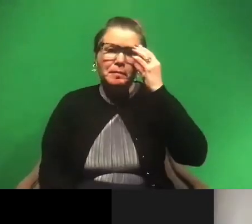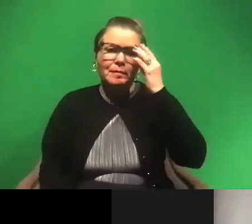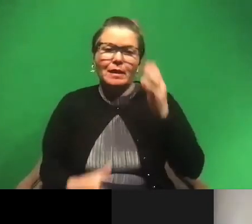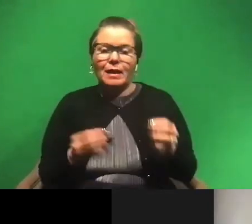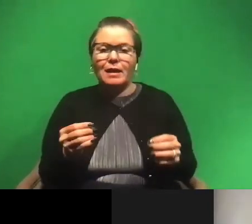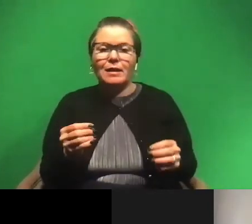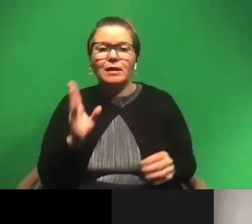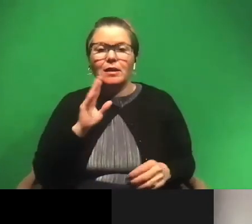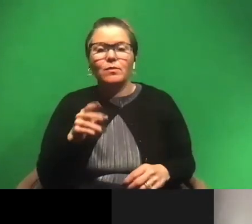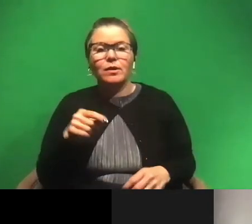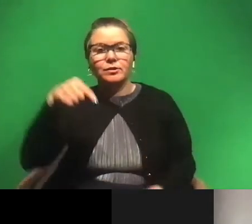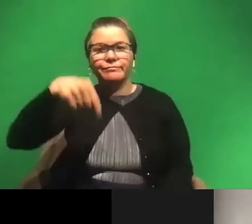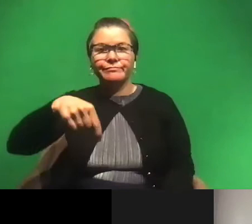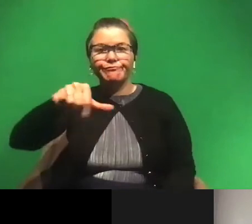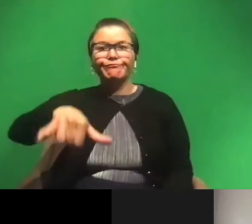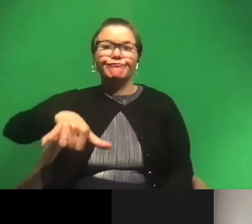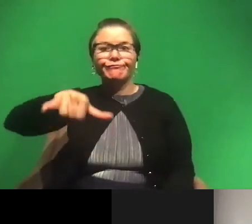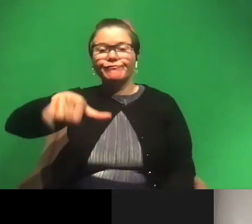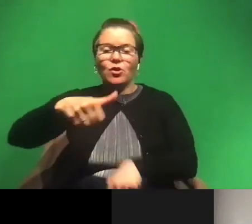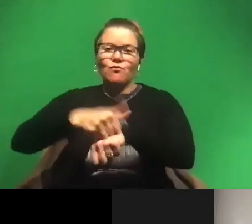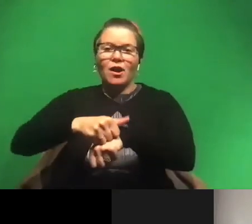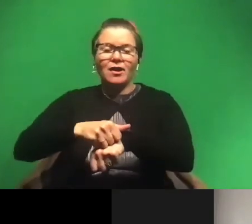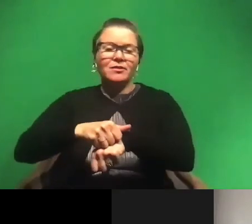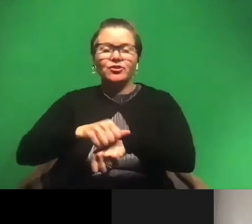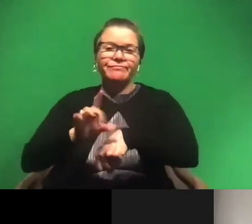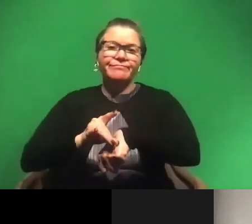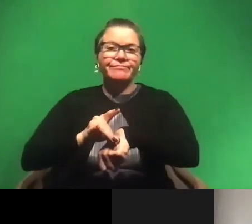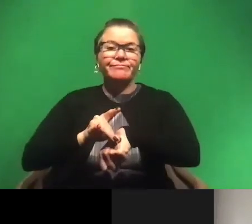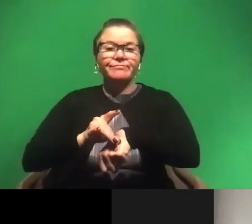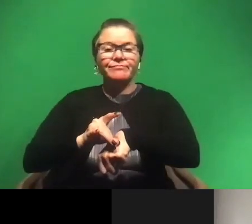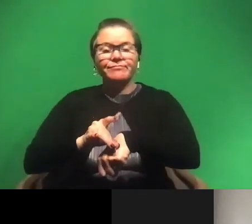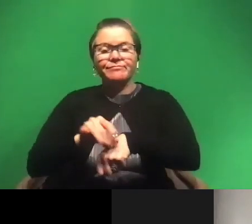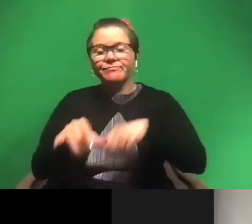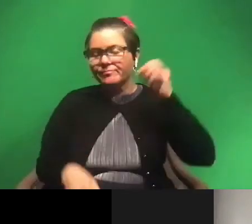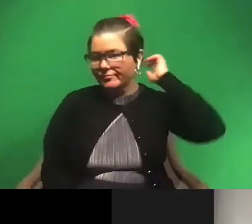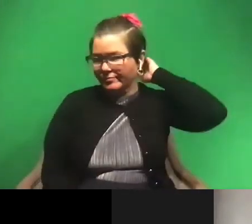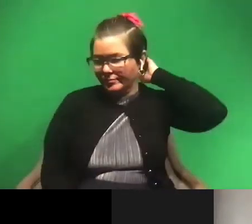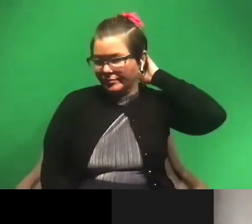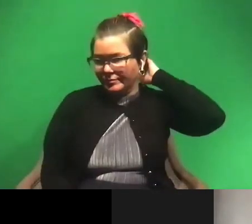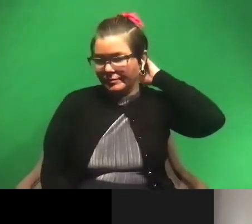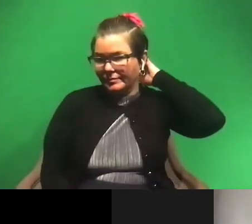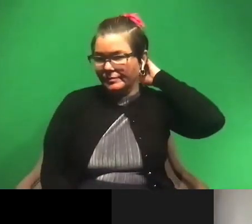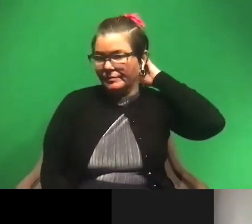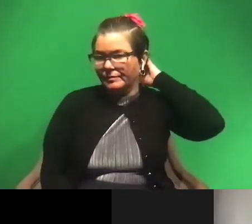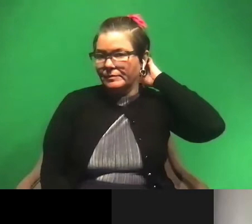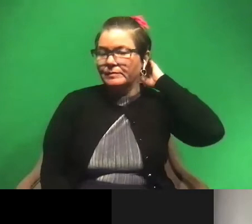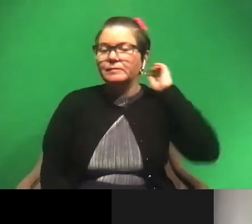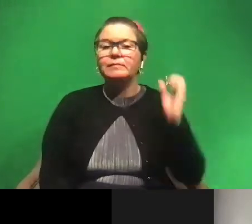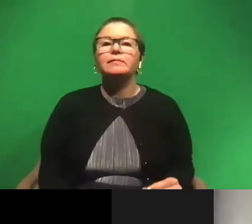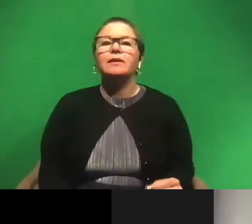an abalone just sitting on a rock, I'm sure. But that's kind of what we do to track